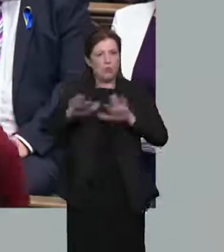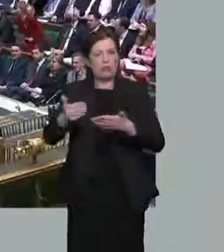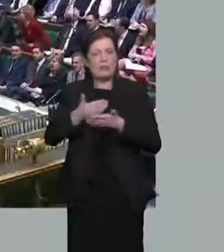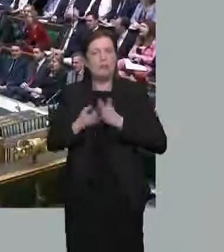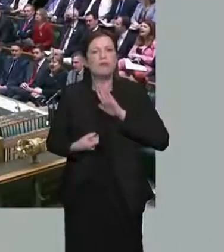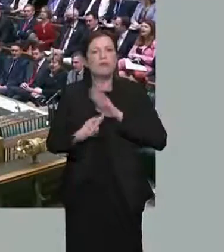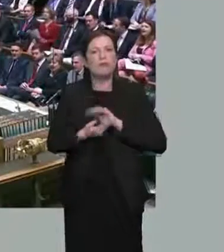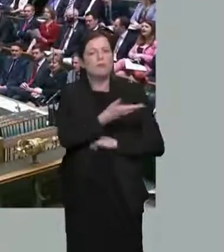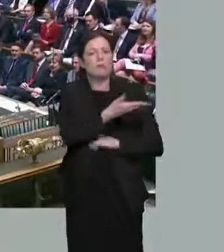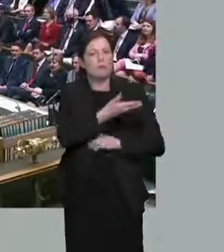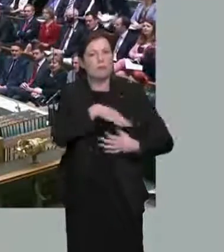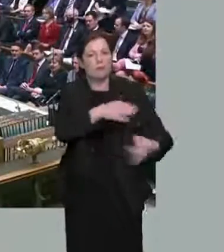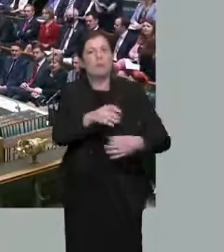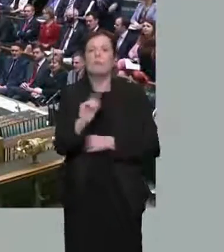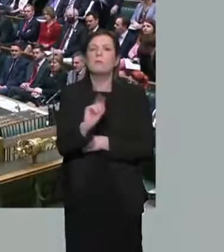children.